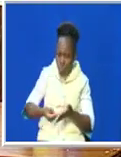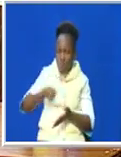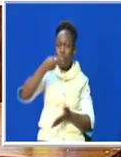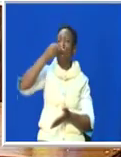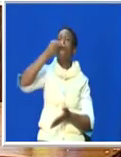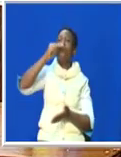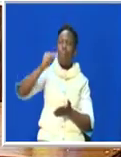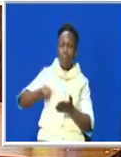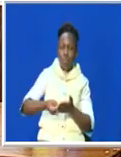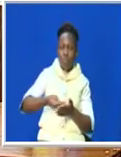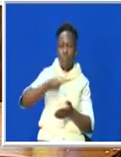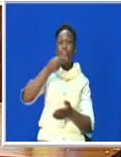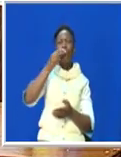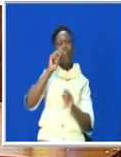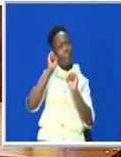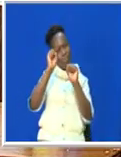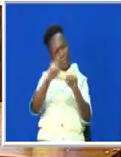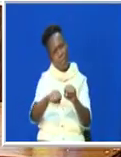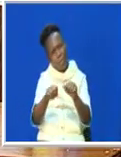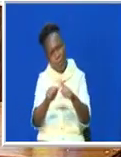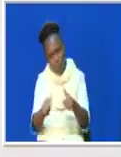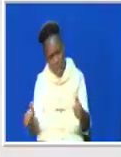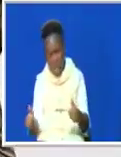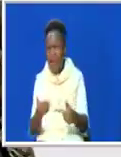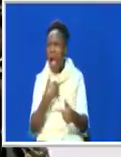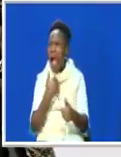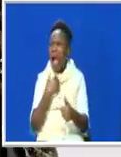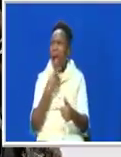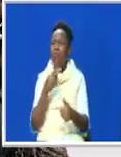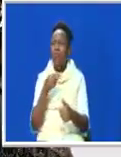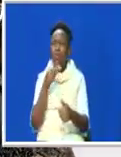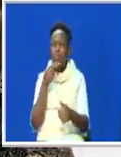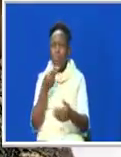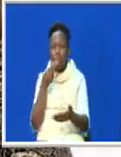So I have four spoons here.